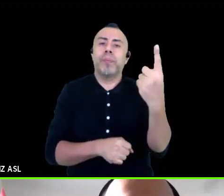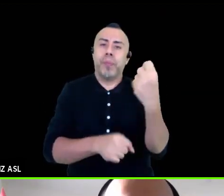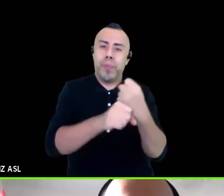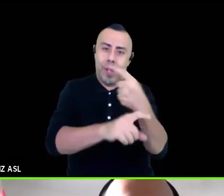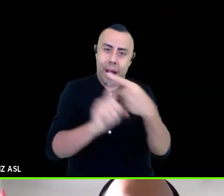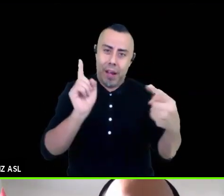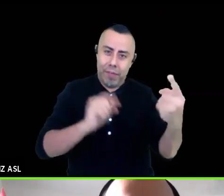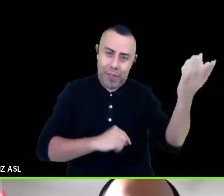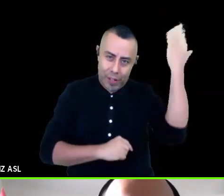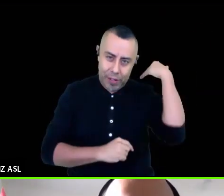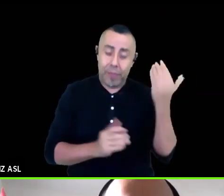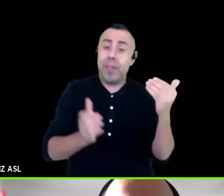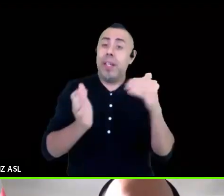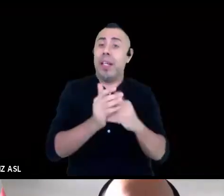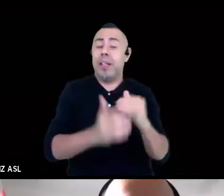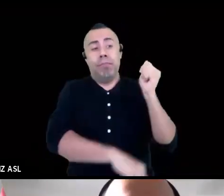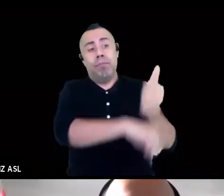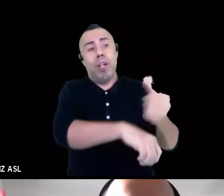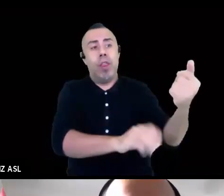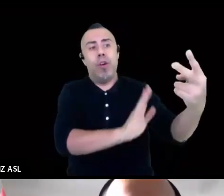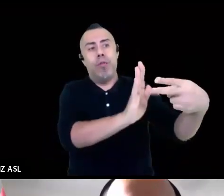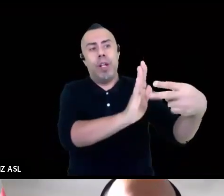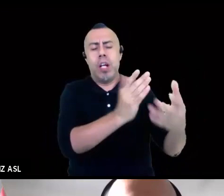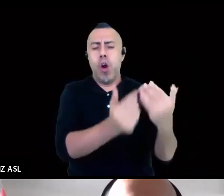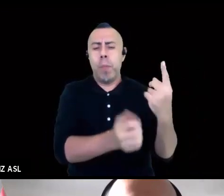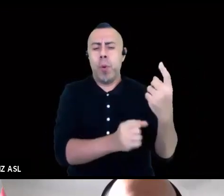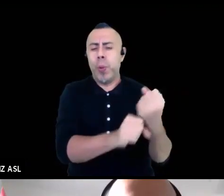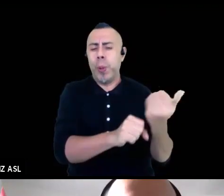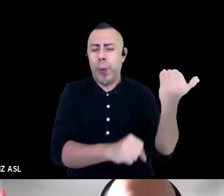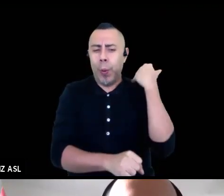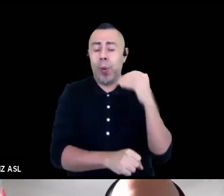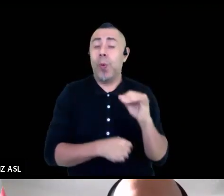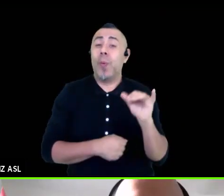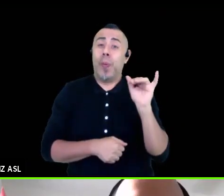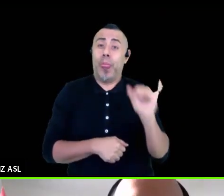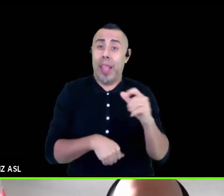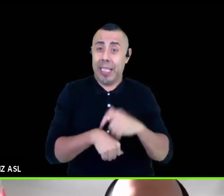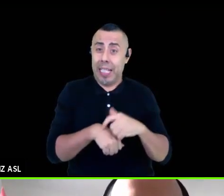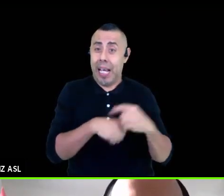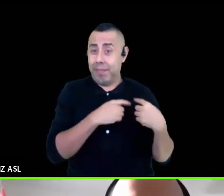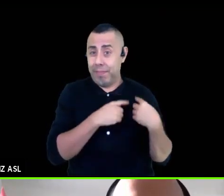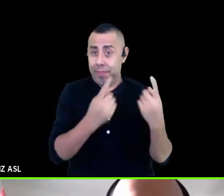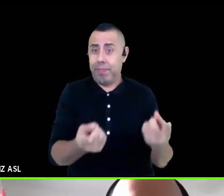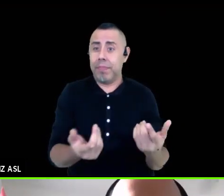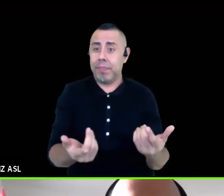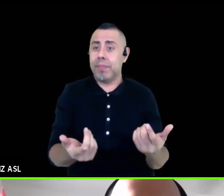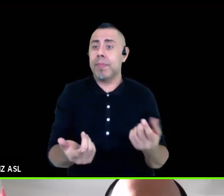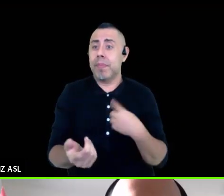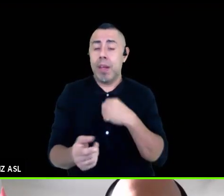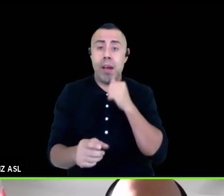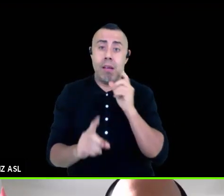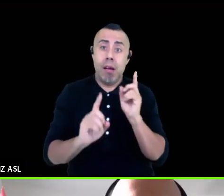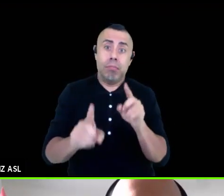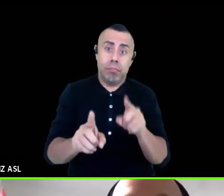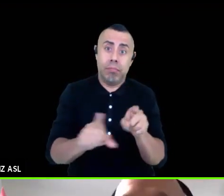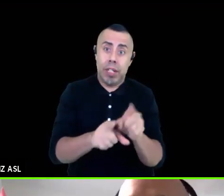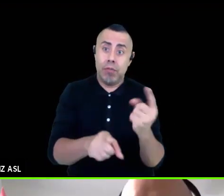reading about just over a year ago. Right. And so in that time, now, since I don't go up as regularly,